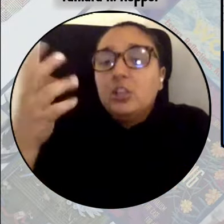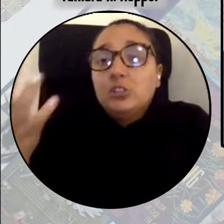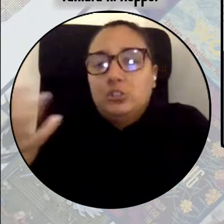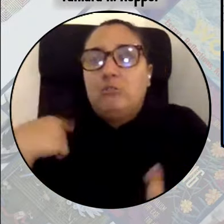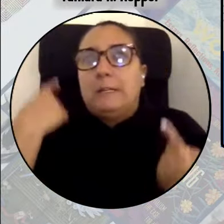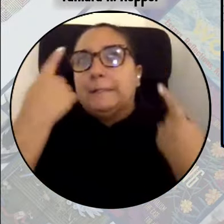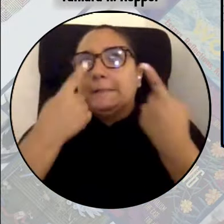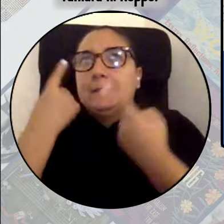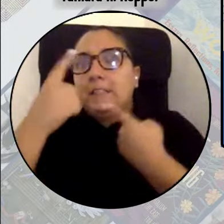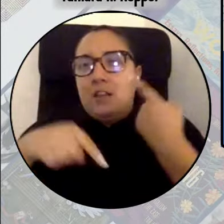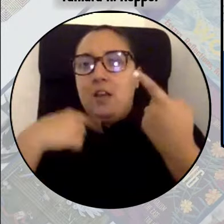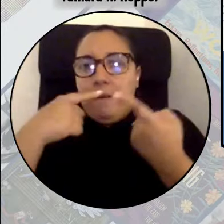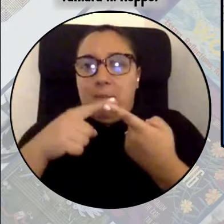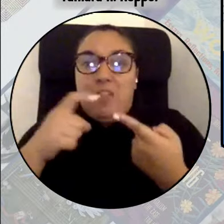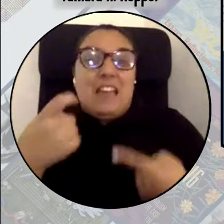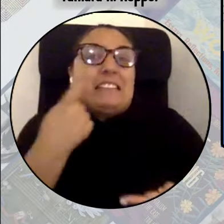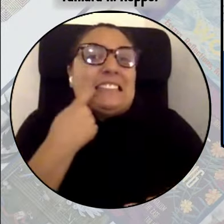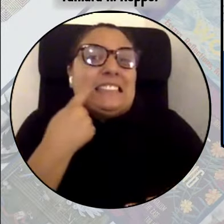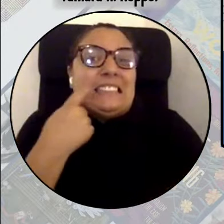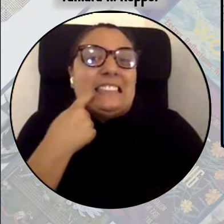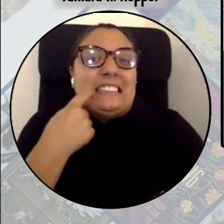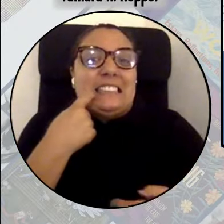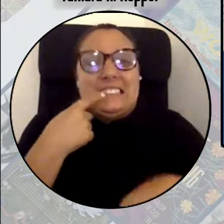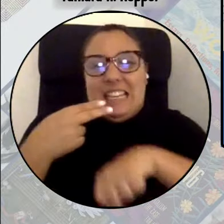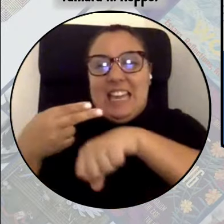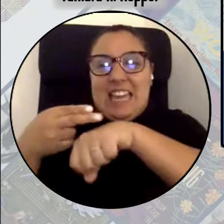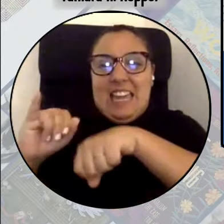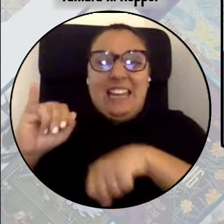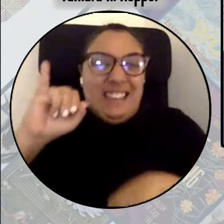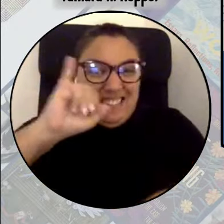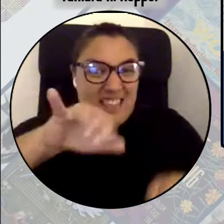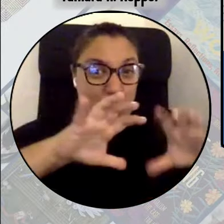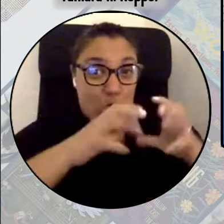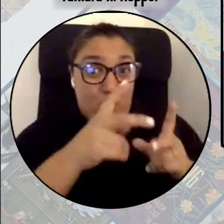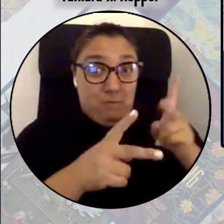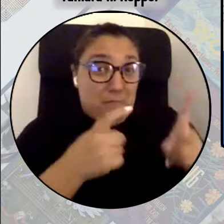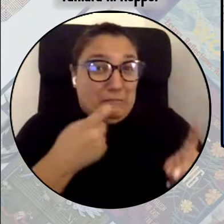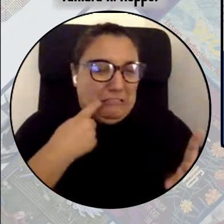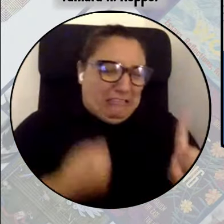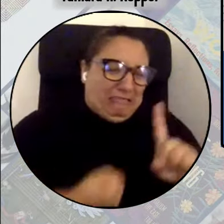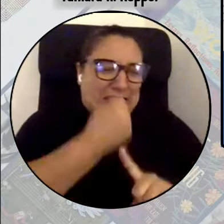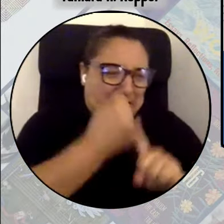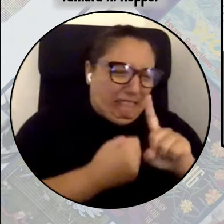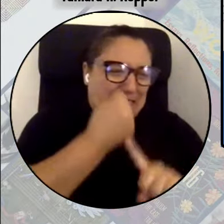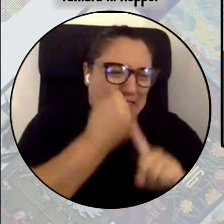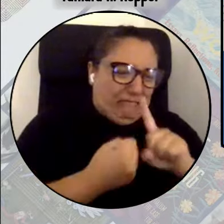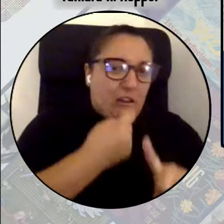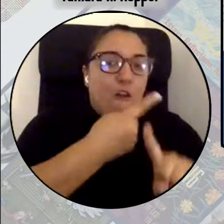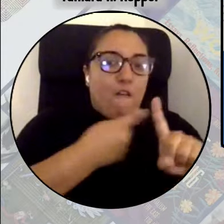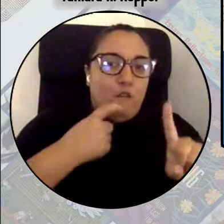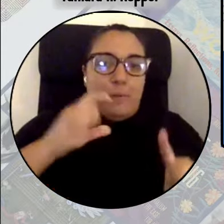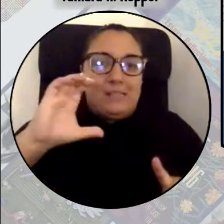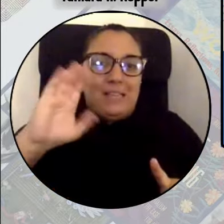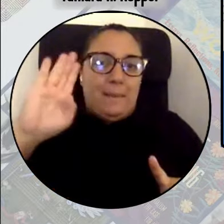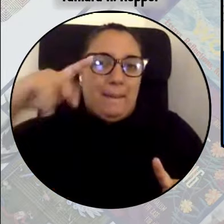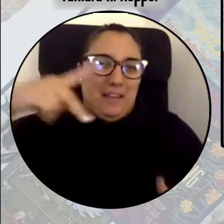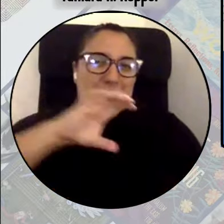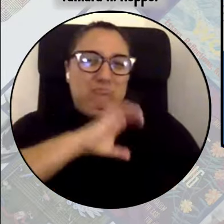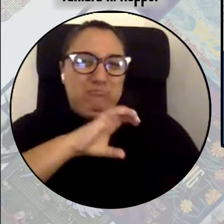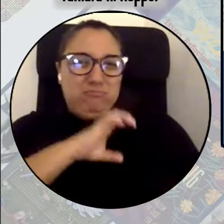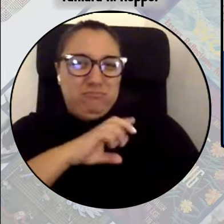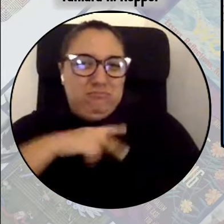of Haitian immigrants being abused by Border Patrol. And I saw a lot of the outrage that people